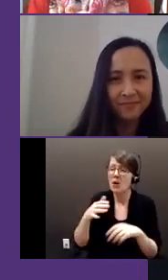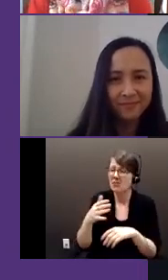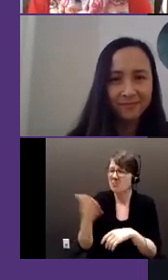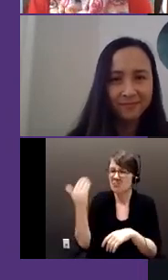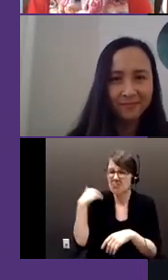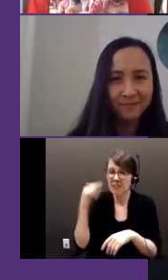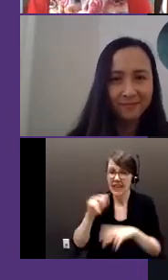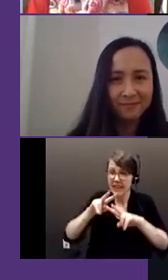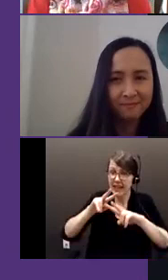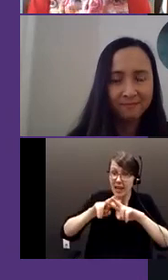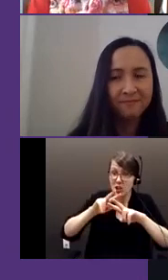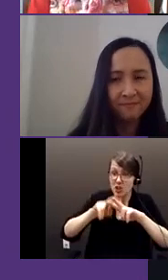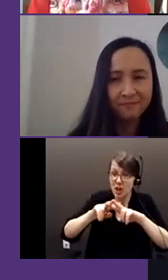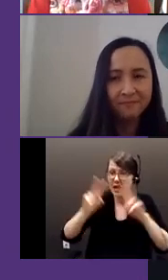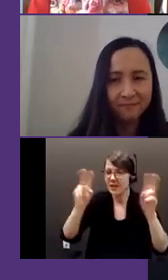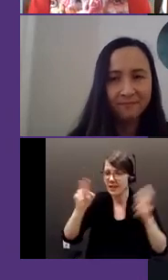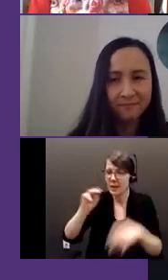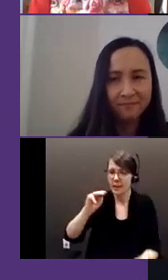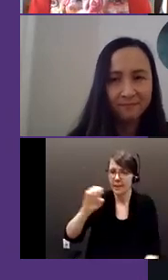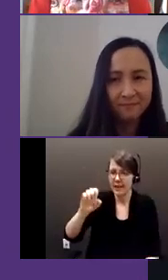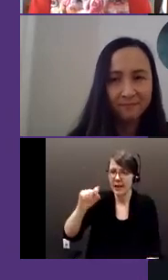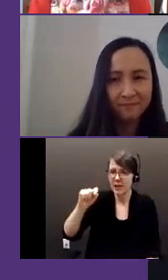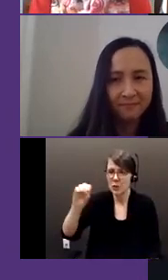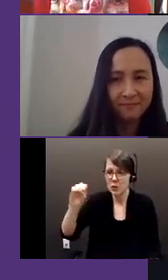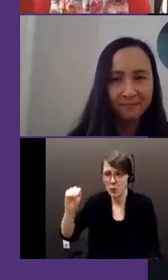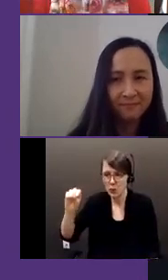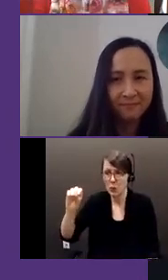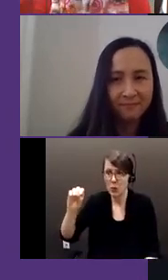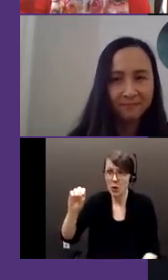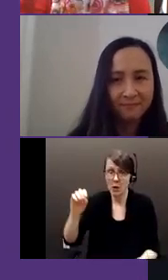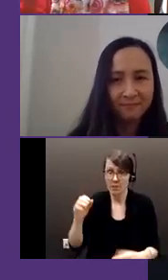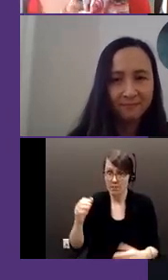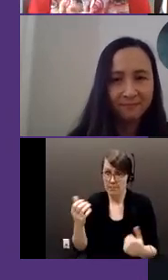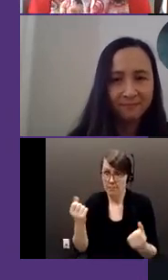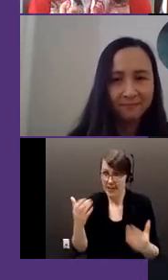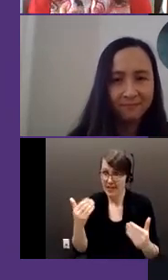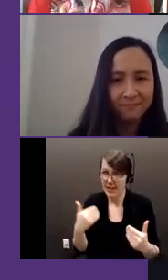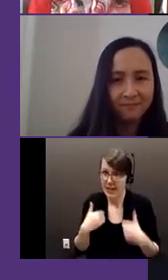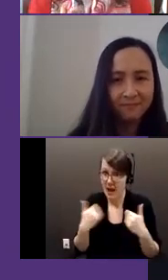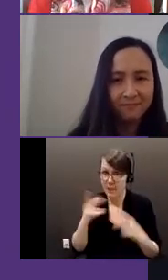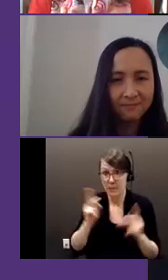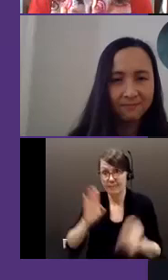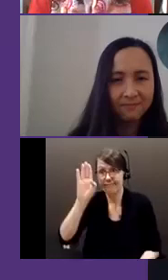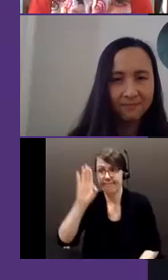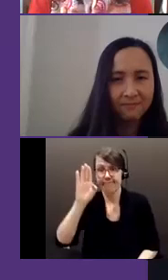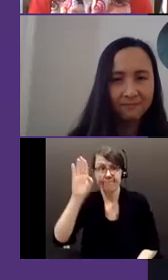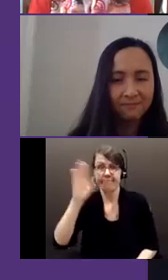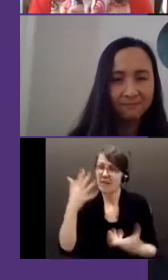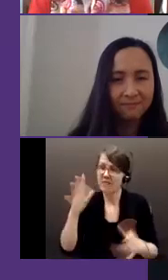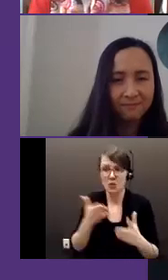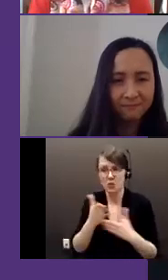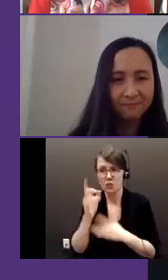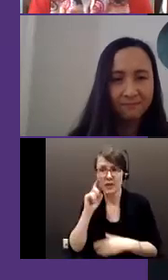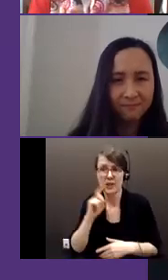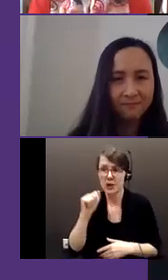yeah. Of younger, older adults coming forward. As you said, it is a complex and layered issue. I do want